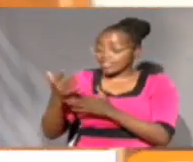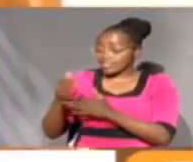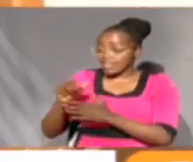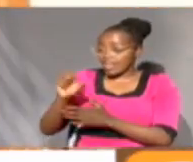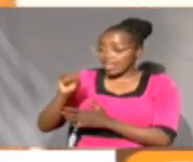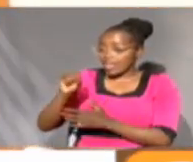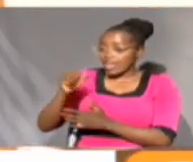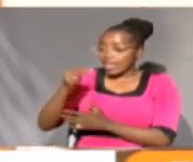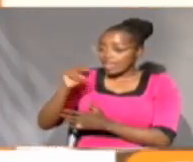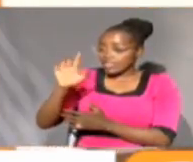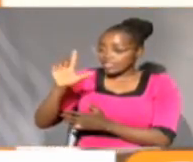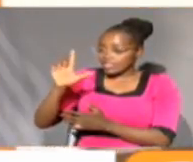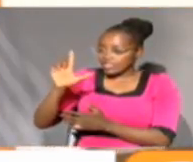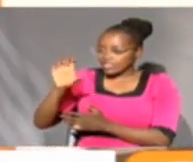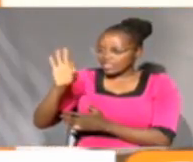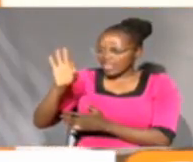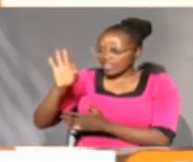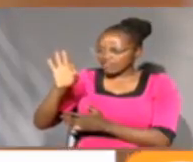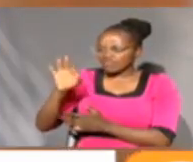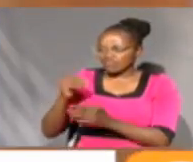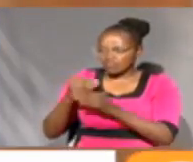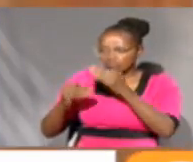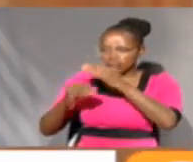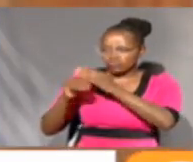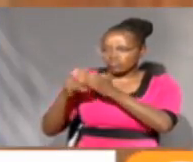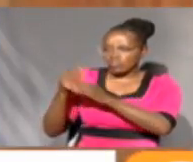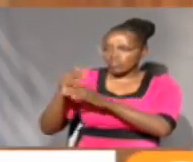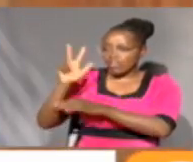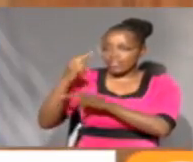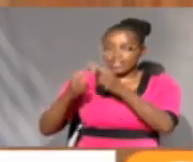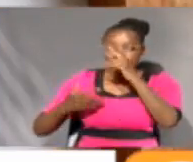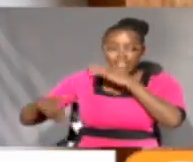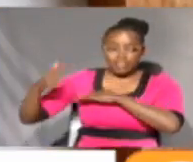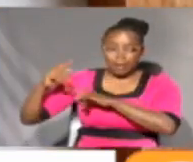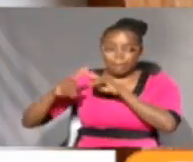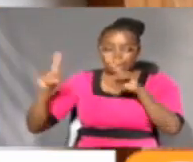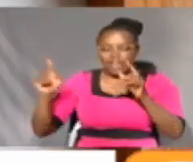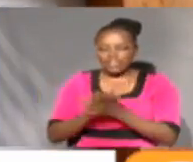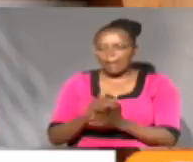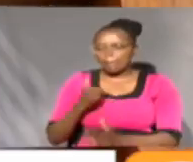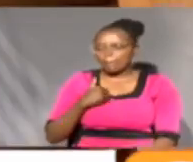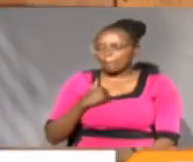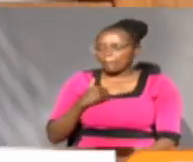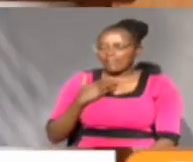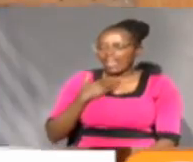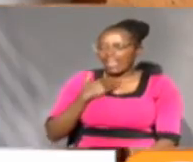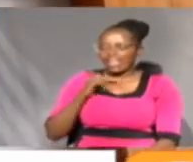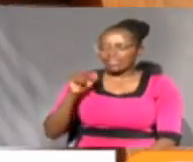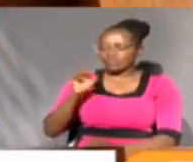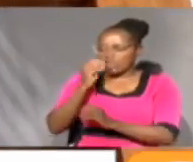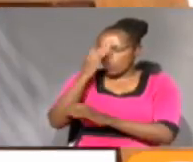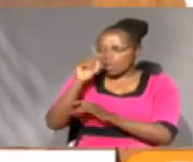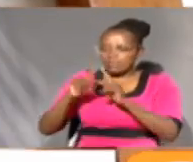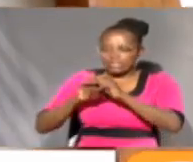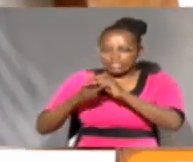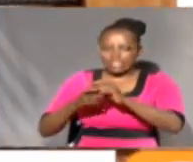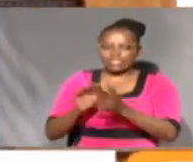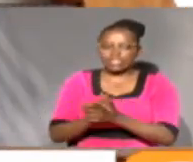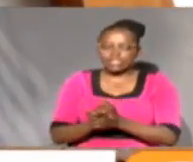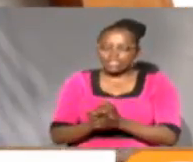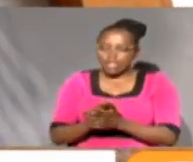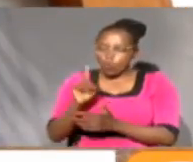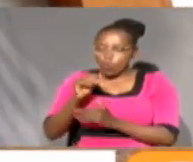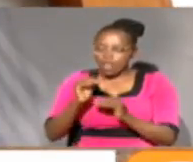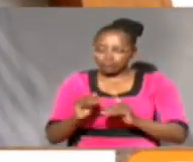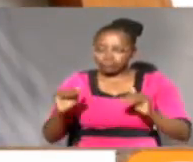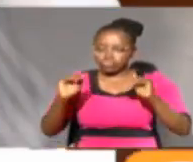actually another shelf that I made a while ago, like 3 years ago, but I didn't like it, because at that point I was still starting. It was one